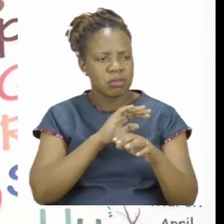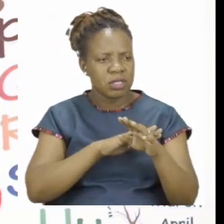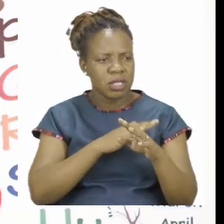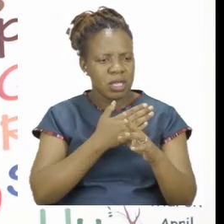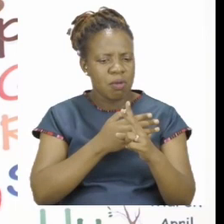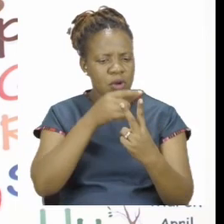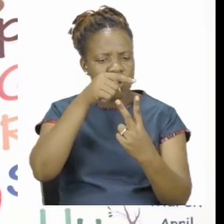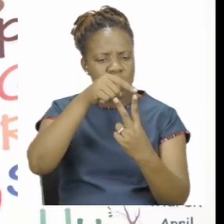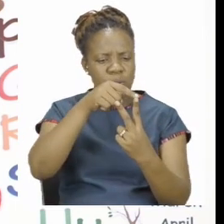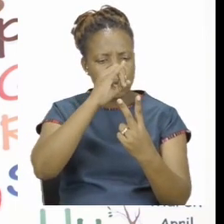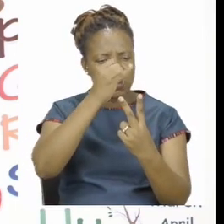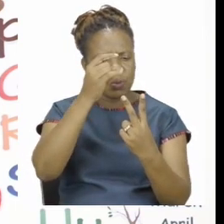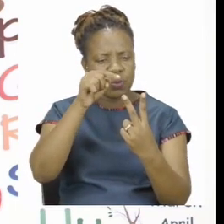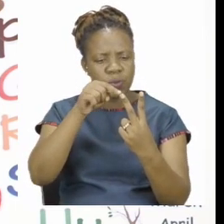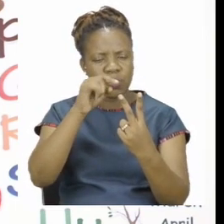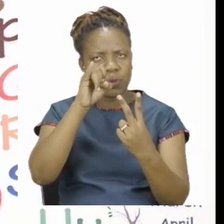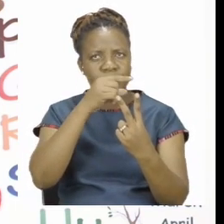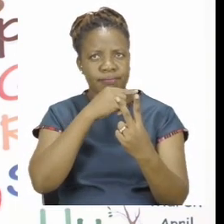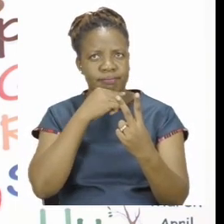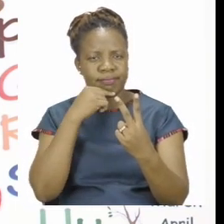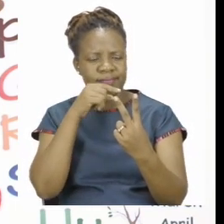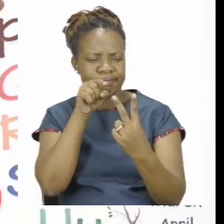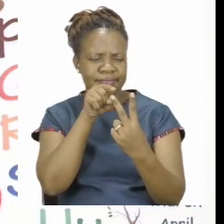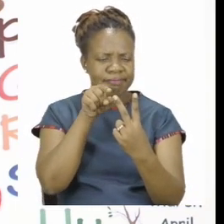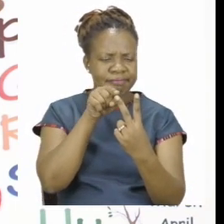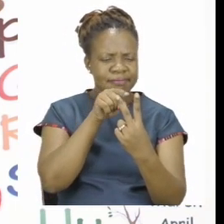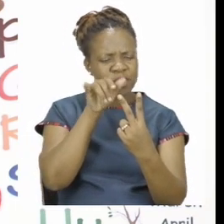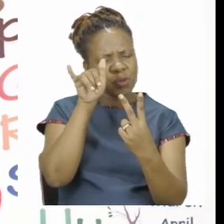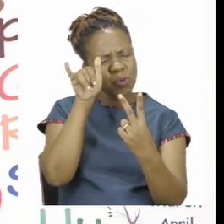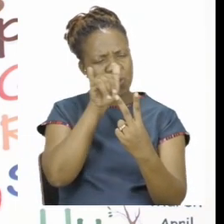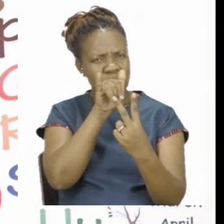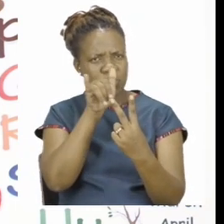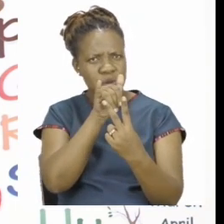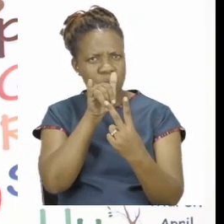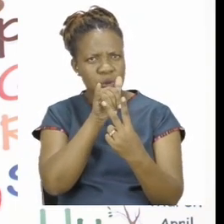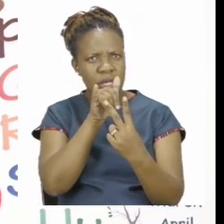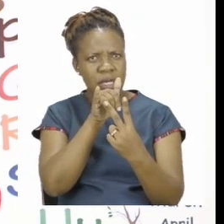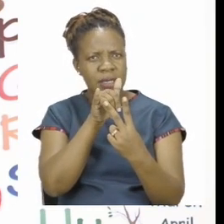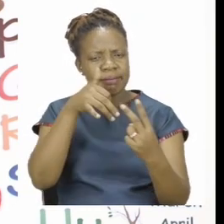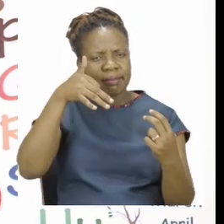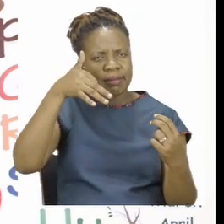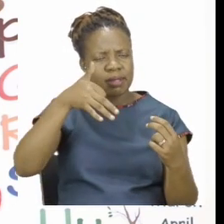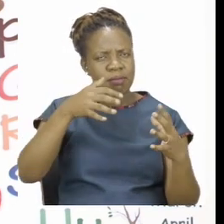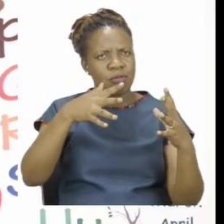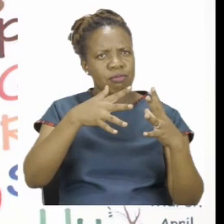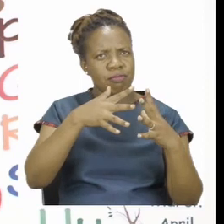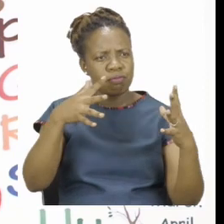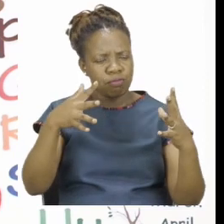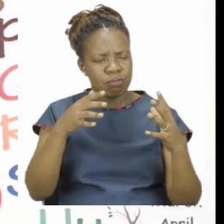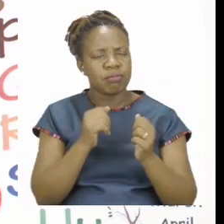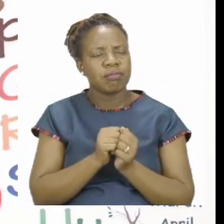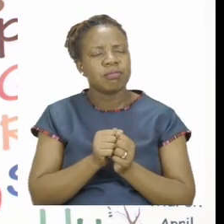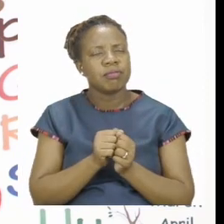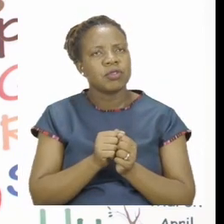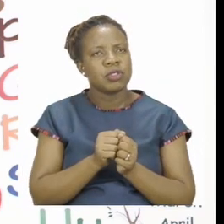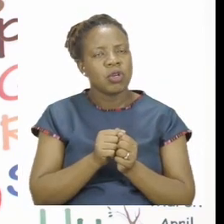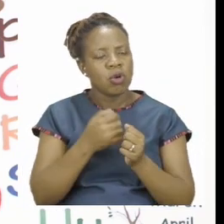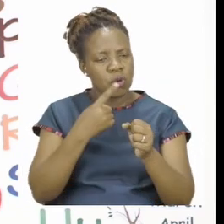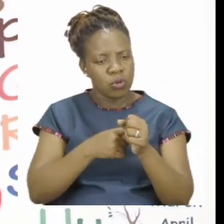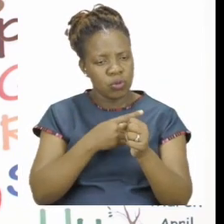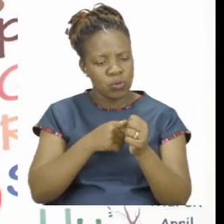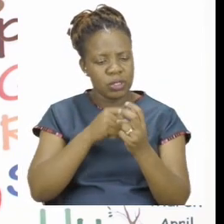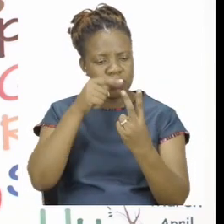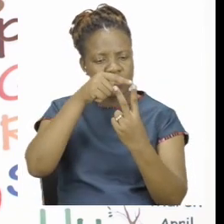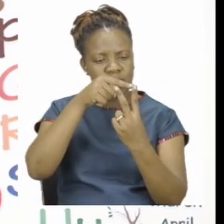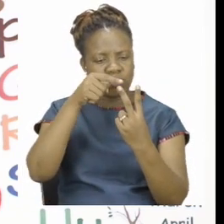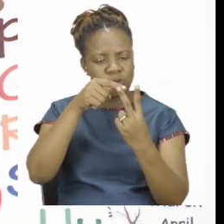probably give you choices. But if not, it's still asking between or among options. Then we